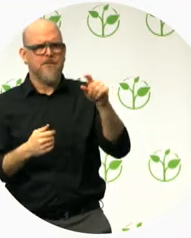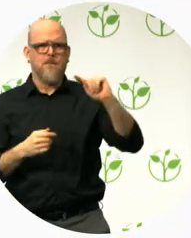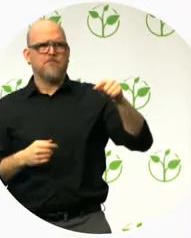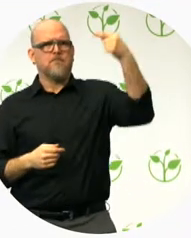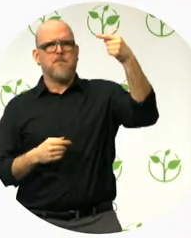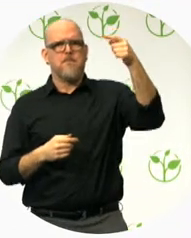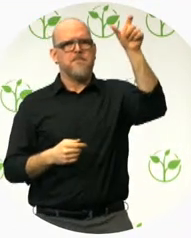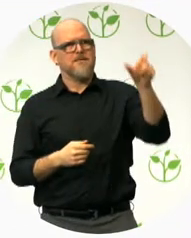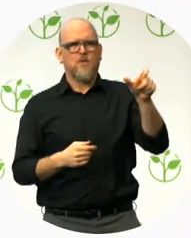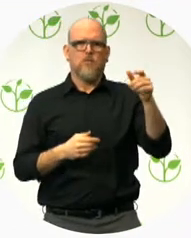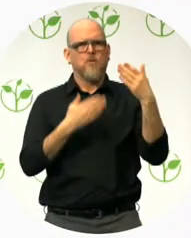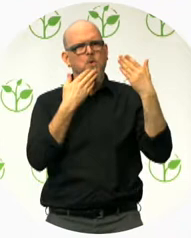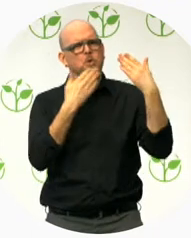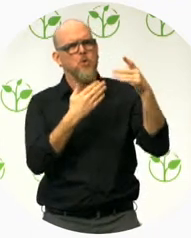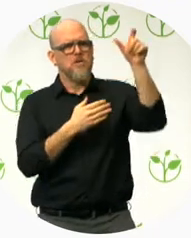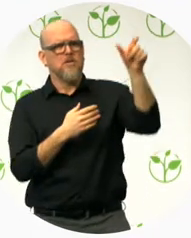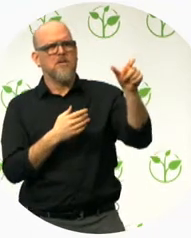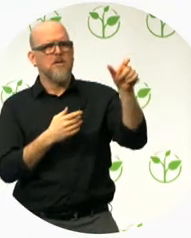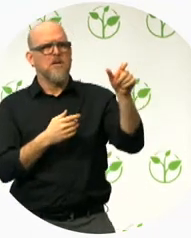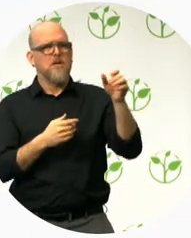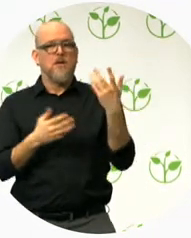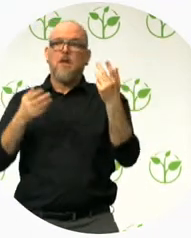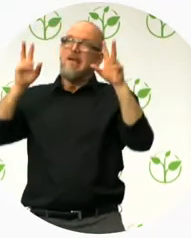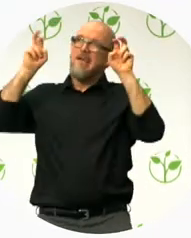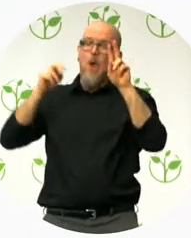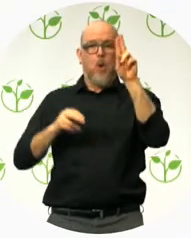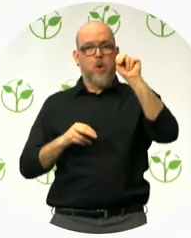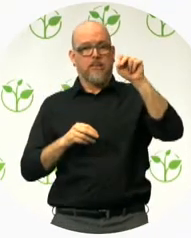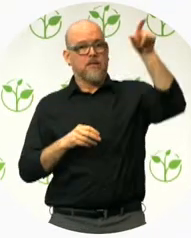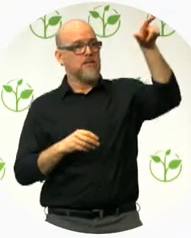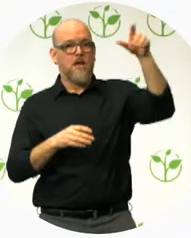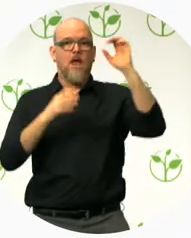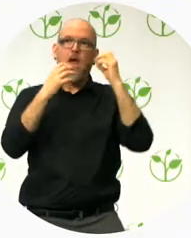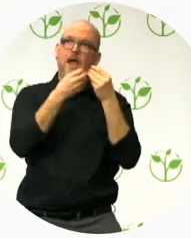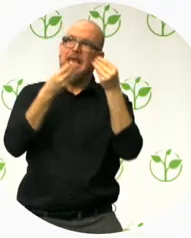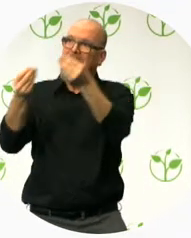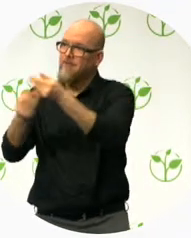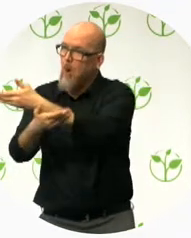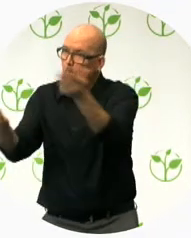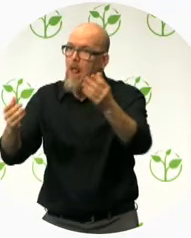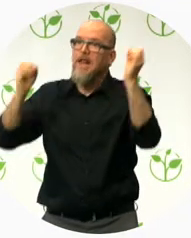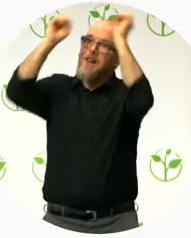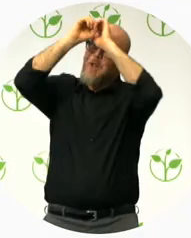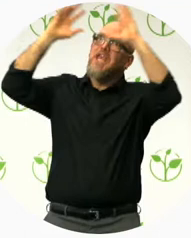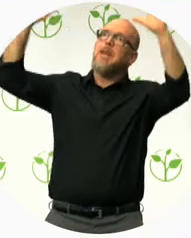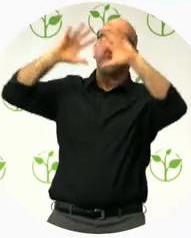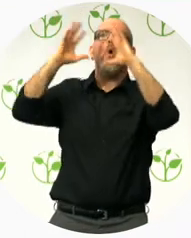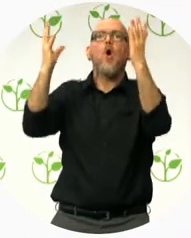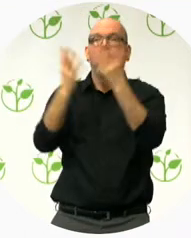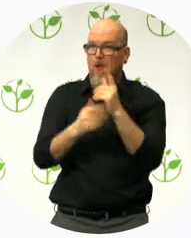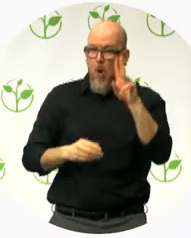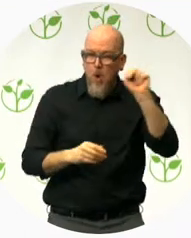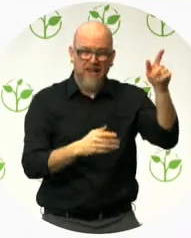and build paradise. What the UN can do is to avoid hell, which is amazing if you think of that.